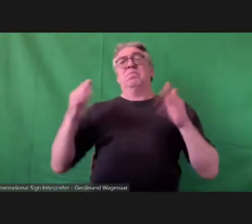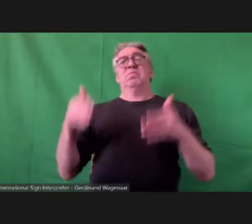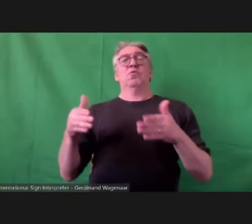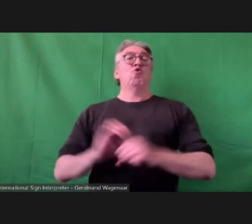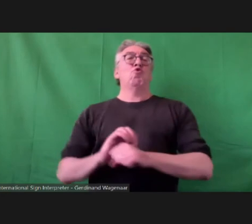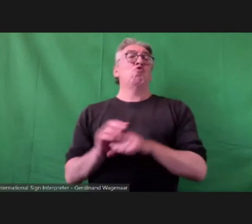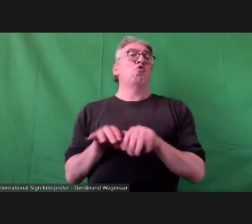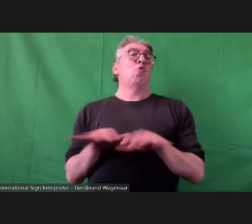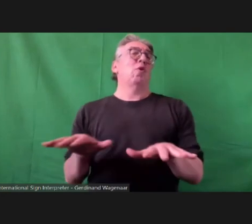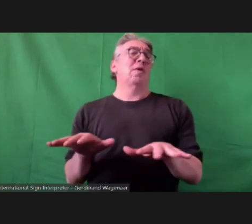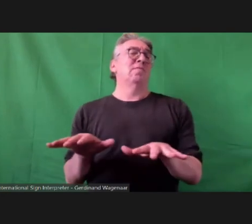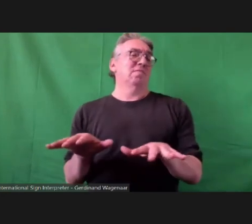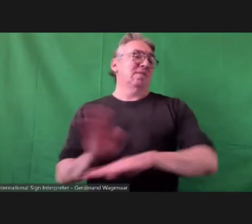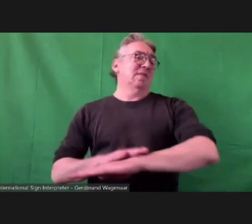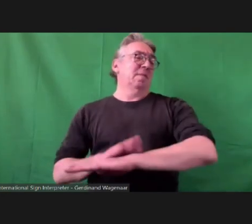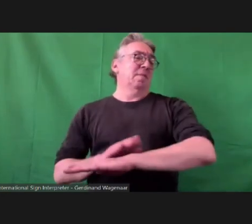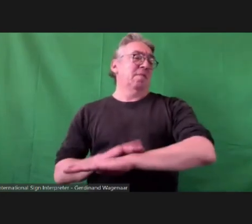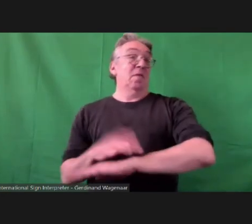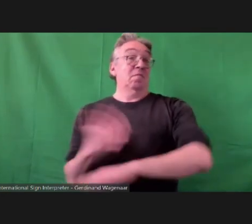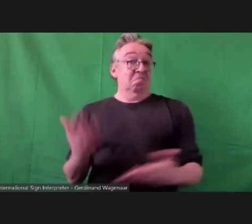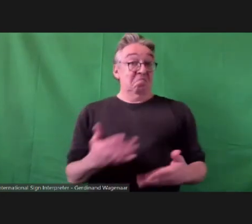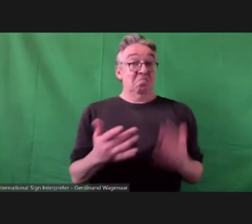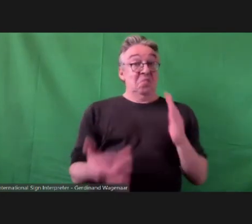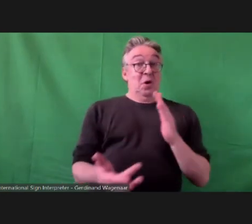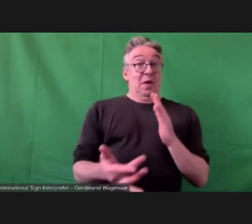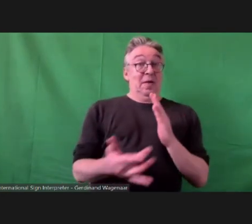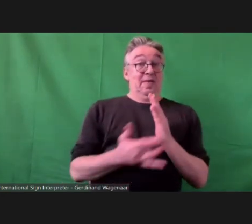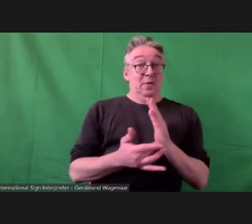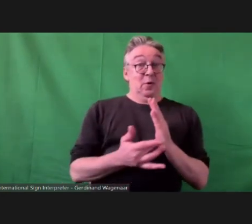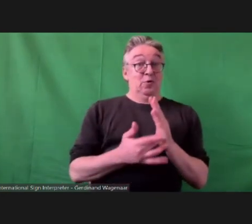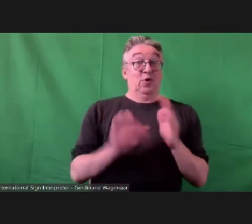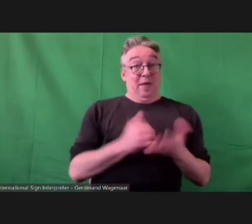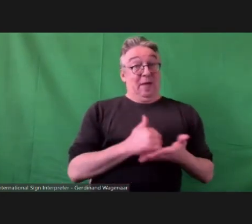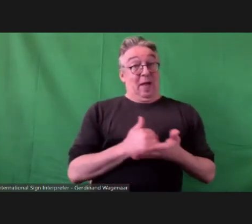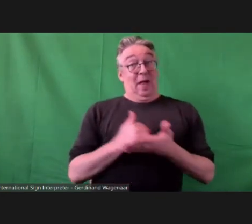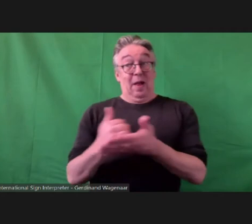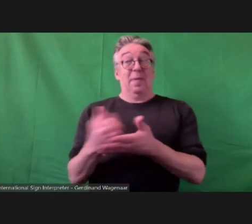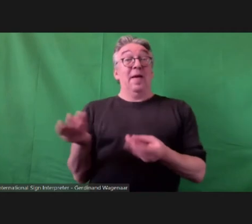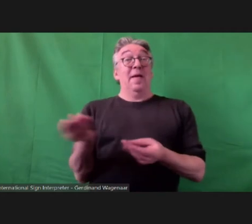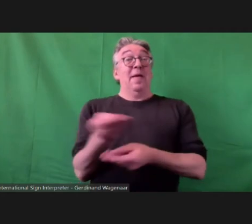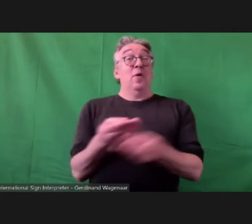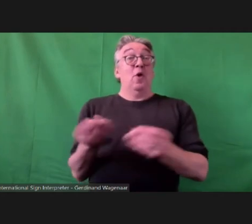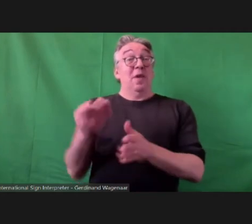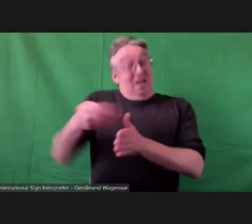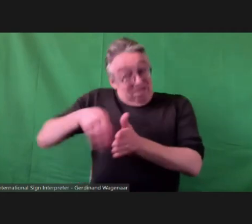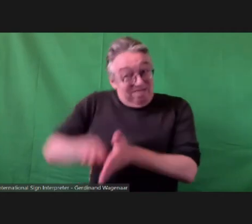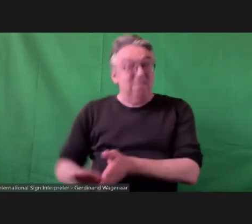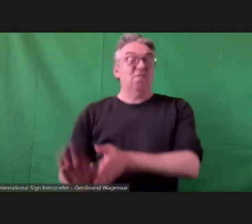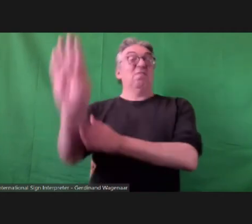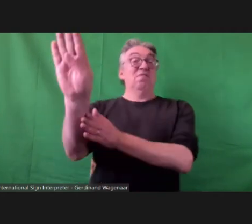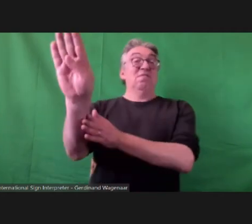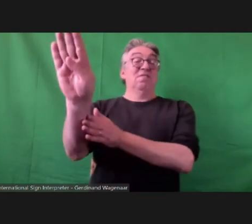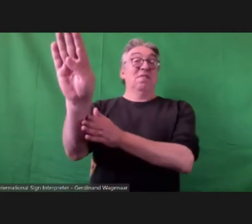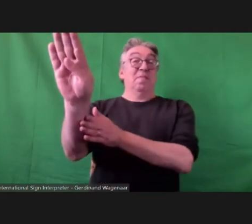how technology and innovations can support economic recovery to ensure that no one is left behind. And so to do